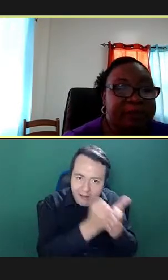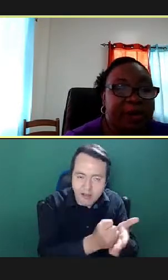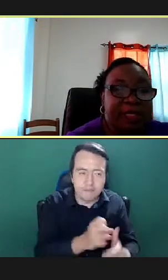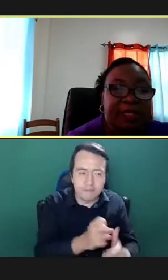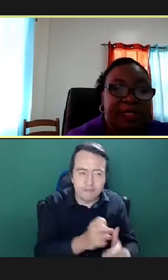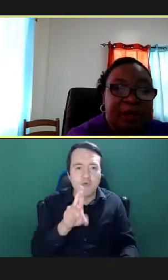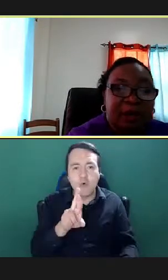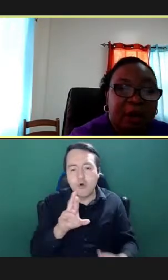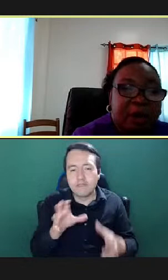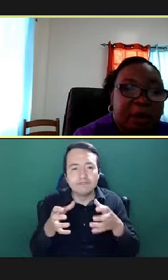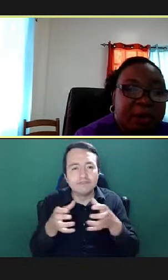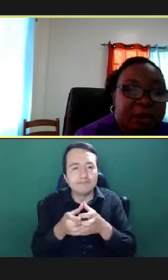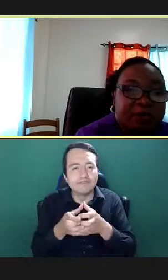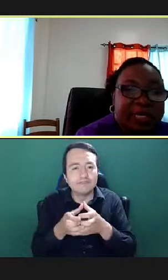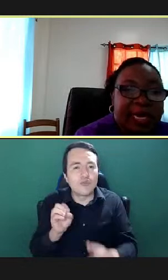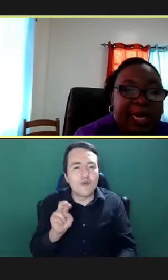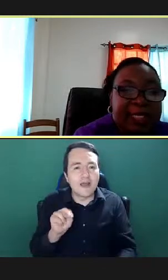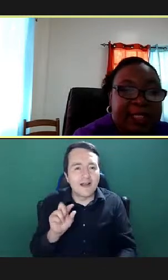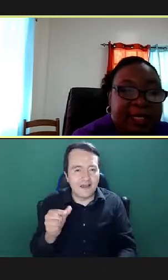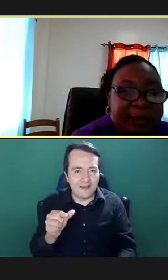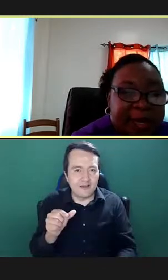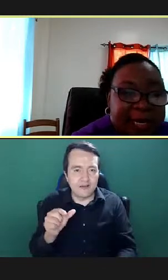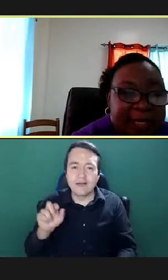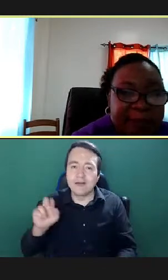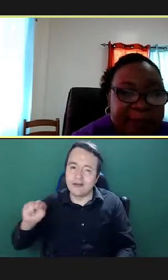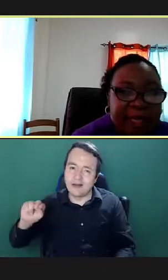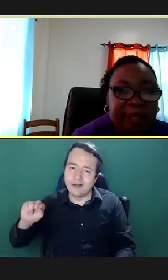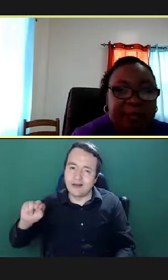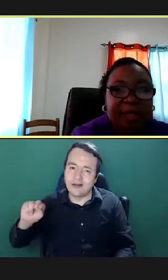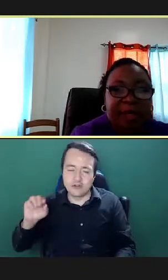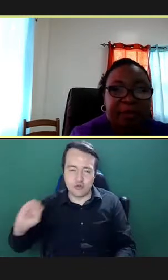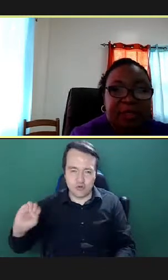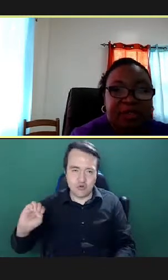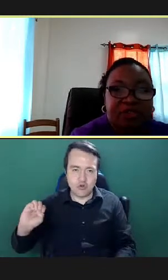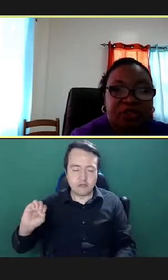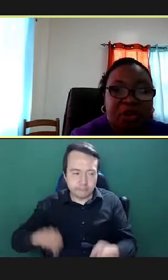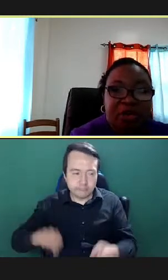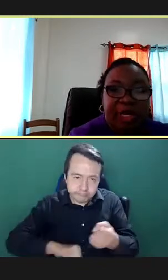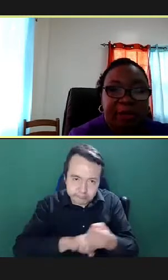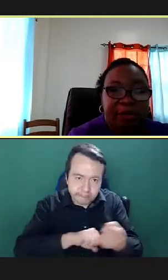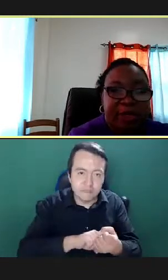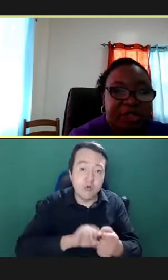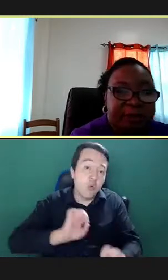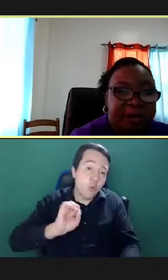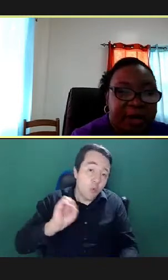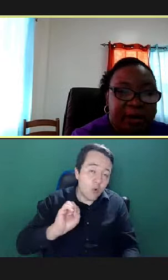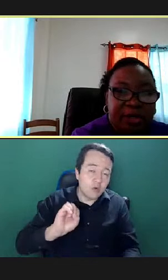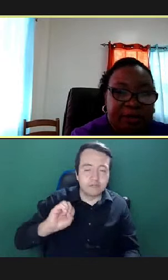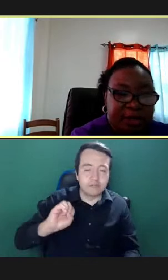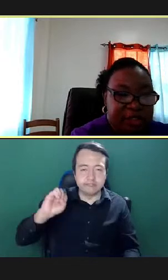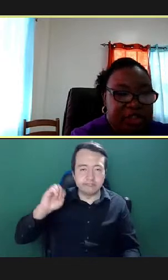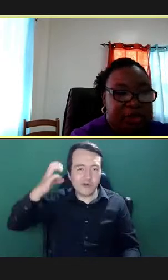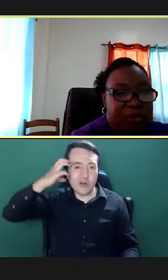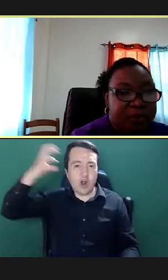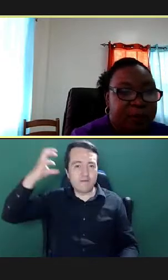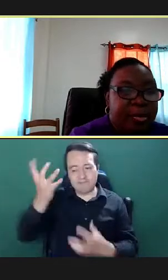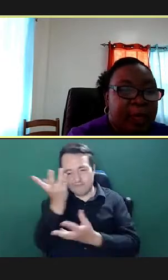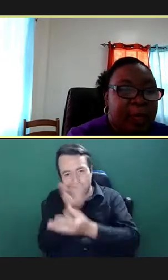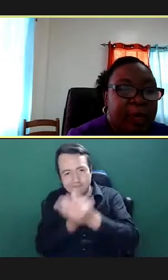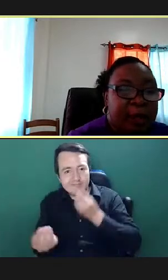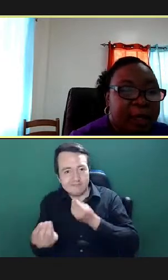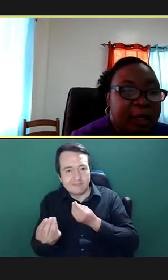So in response to our COVID-19 pandemic, there was a strong collaboration with PAHO,